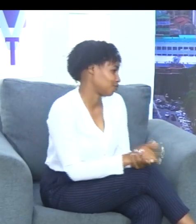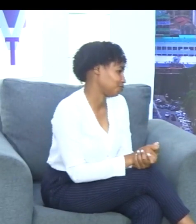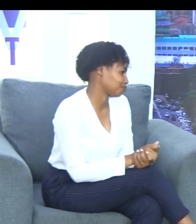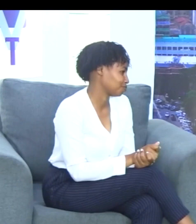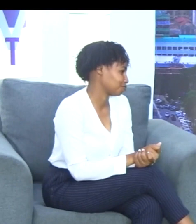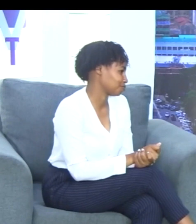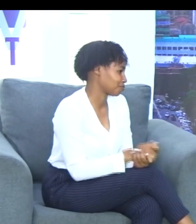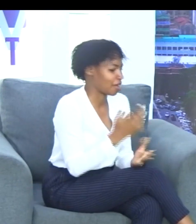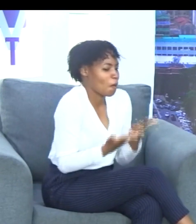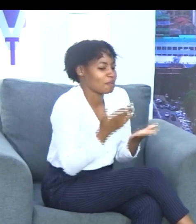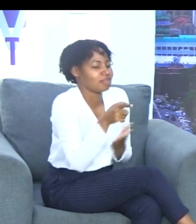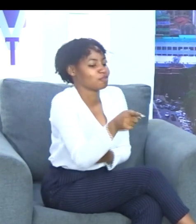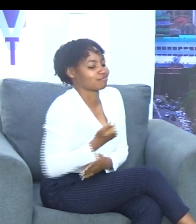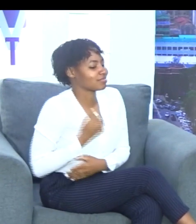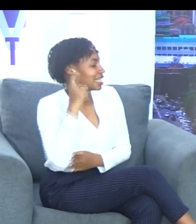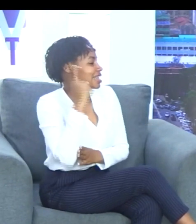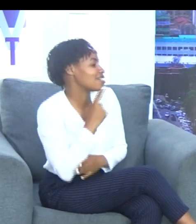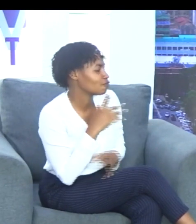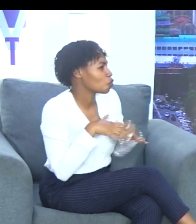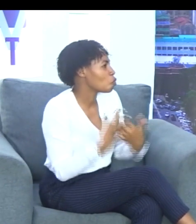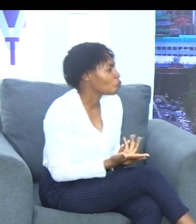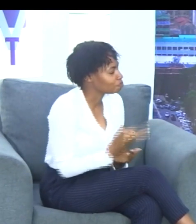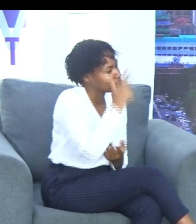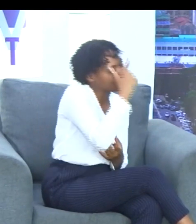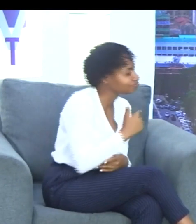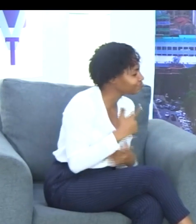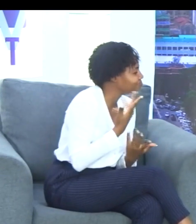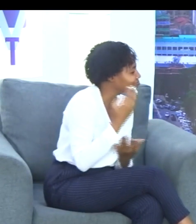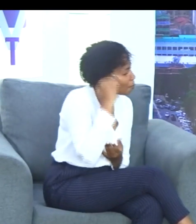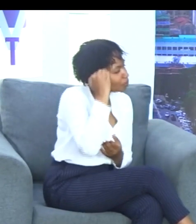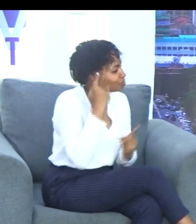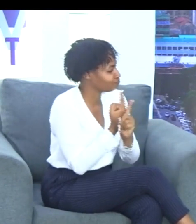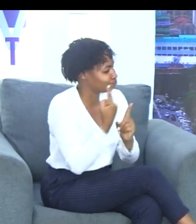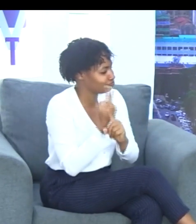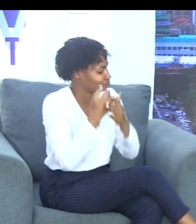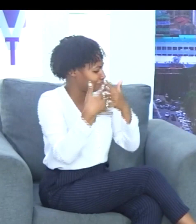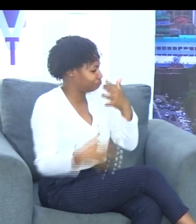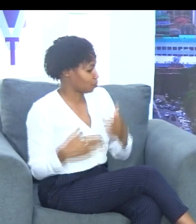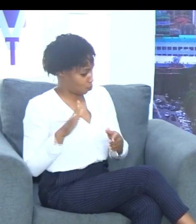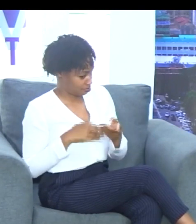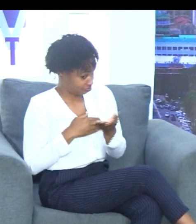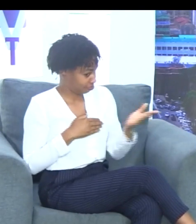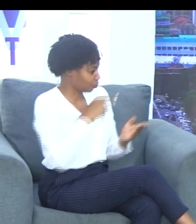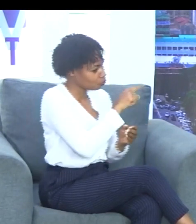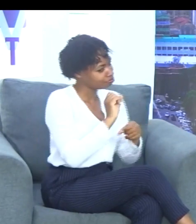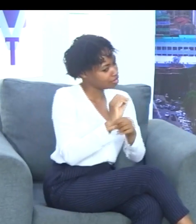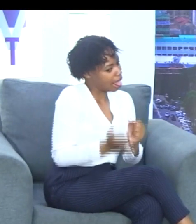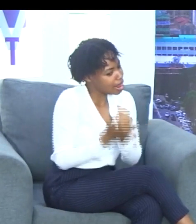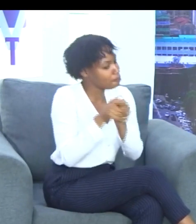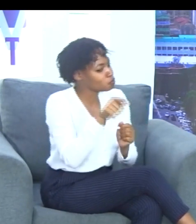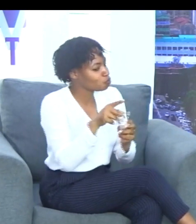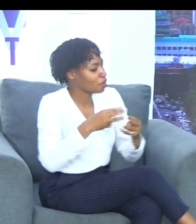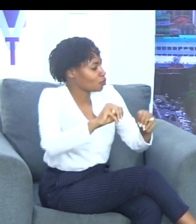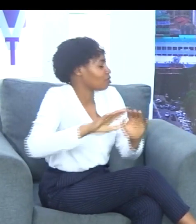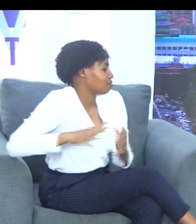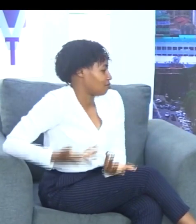how would you help a woman? For example, if the woman is deaf or blind or has a different disability, how